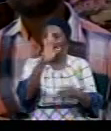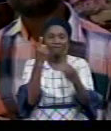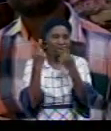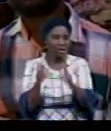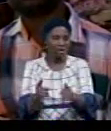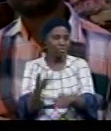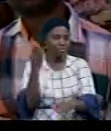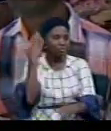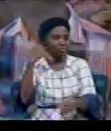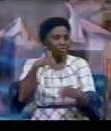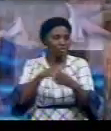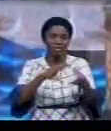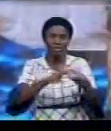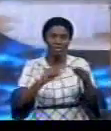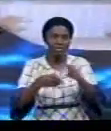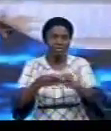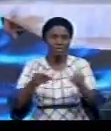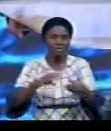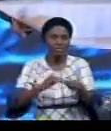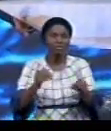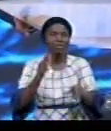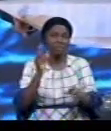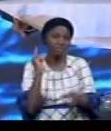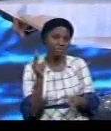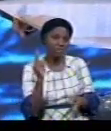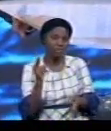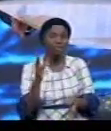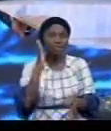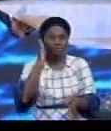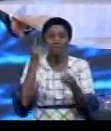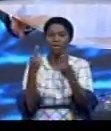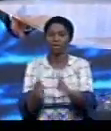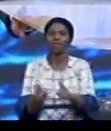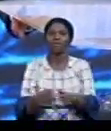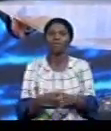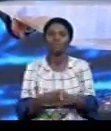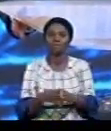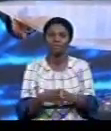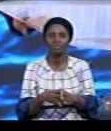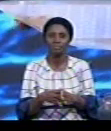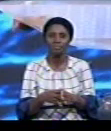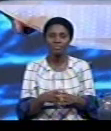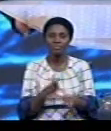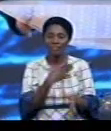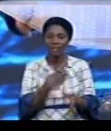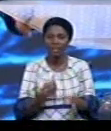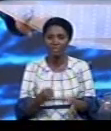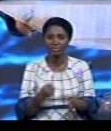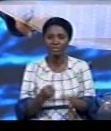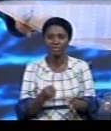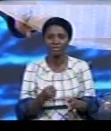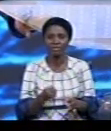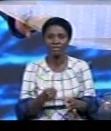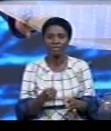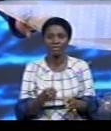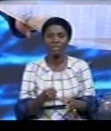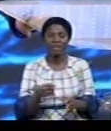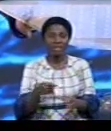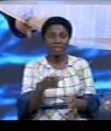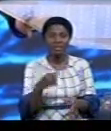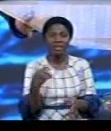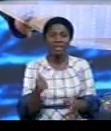allowed Pharaoh and the chariots to follow so that a new miracle,